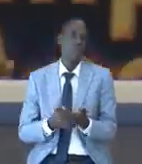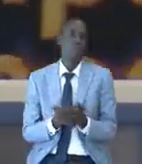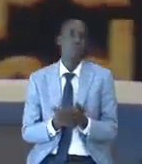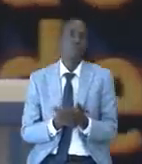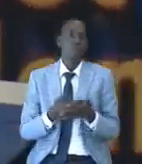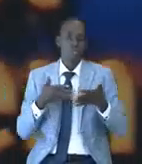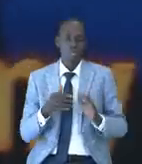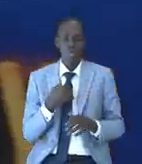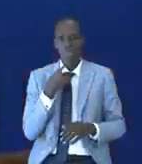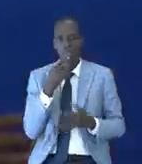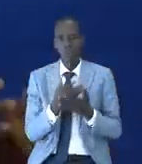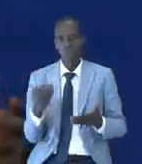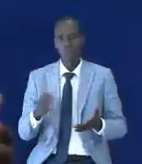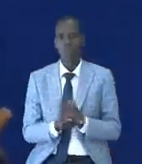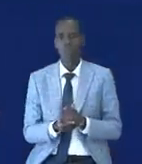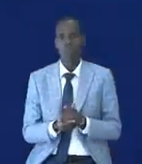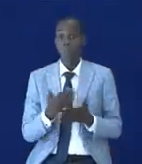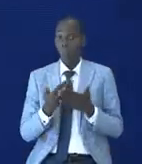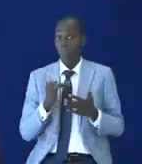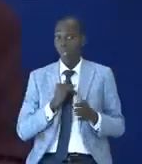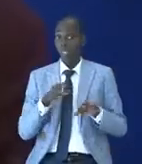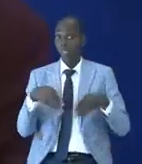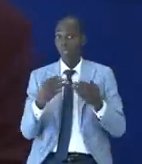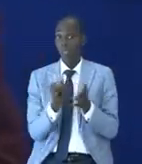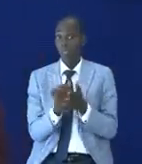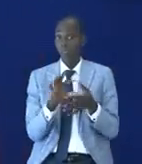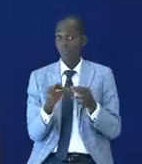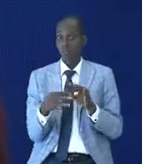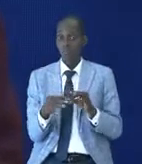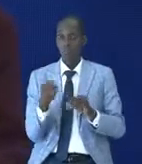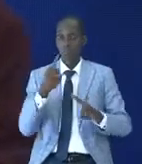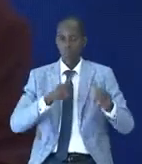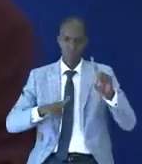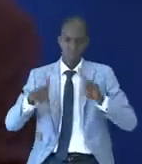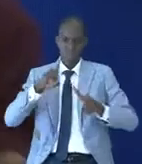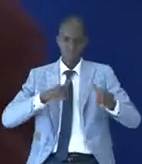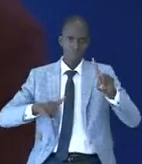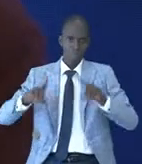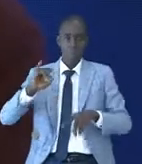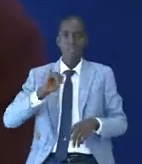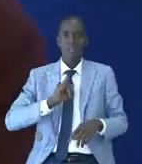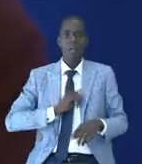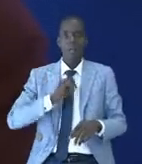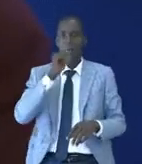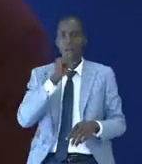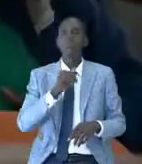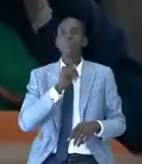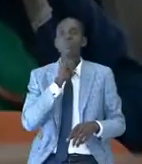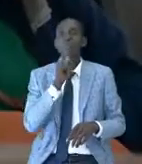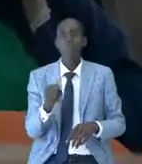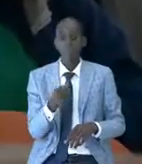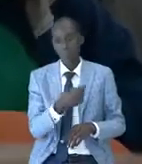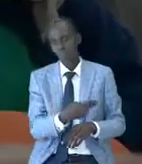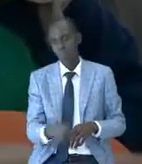Let me tell you this. But before I tell you, I want you to say, I am not a grasshopper.